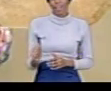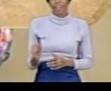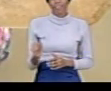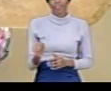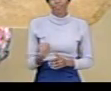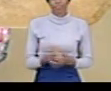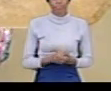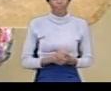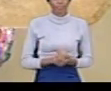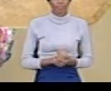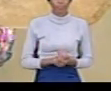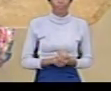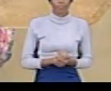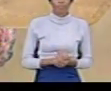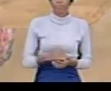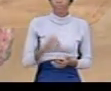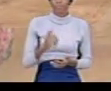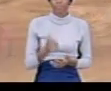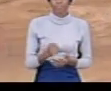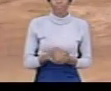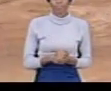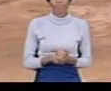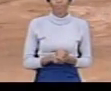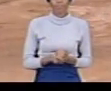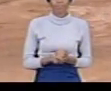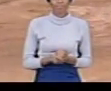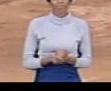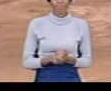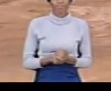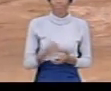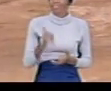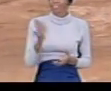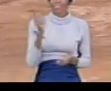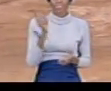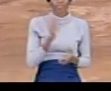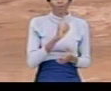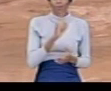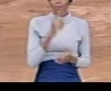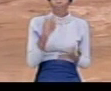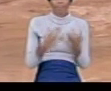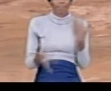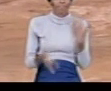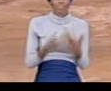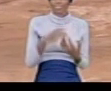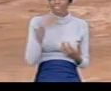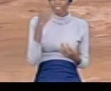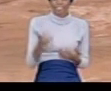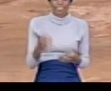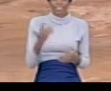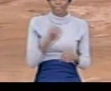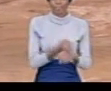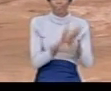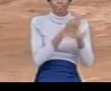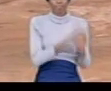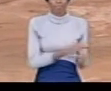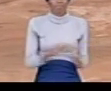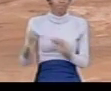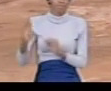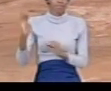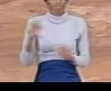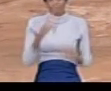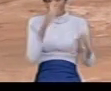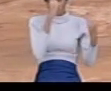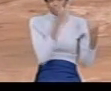S-A-L-V-A-T-I-O-N. Whosoever says, mountain be thou removed by faith in the